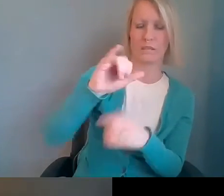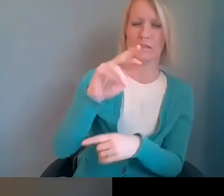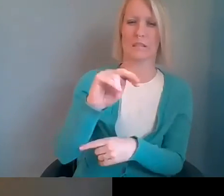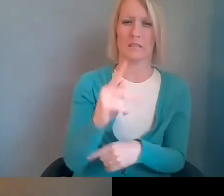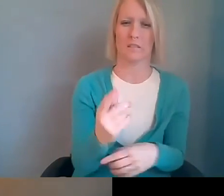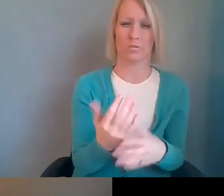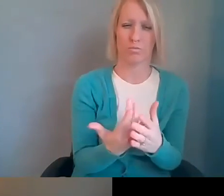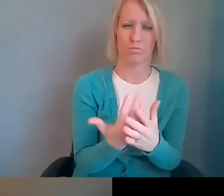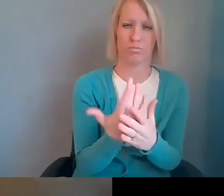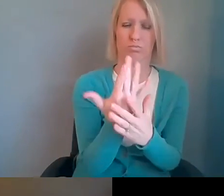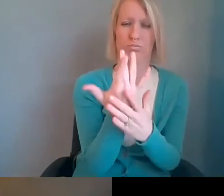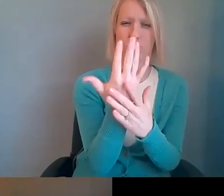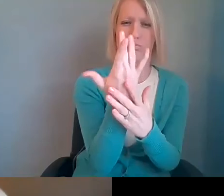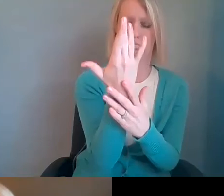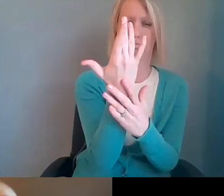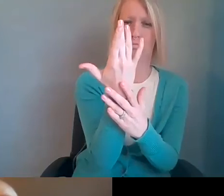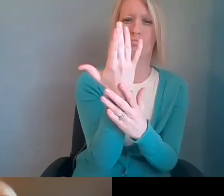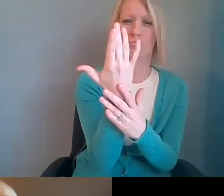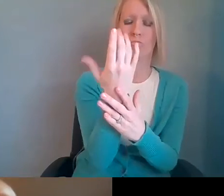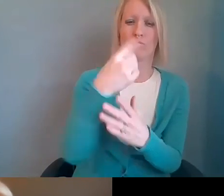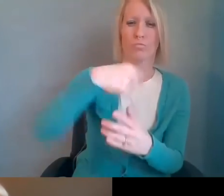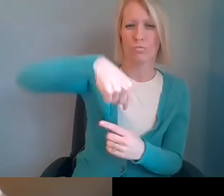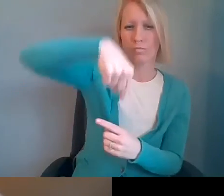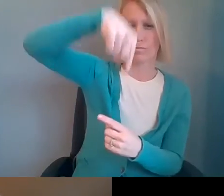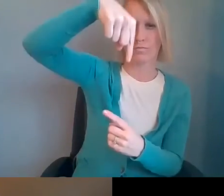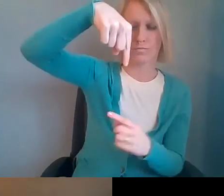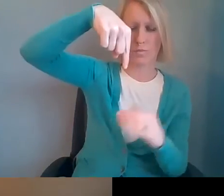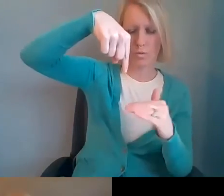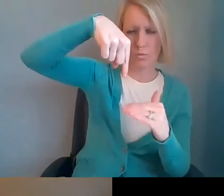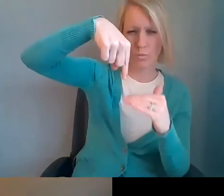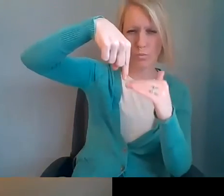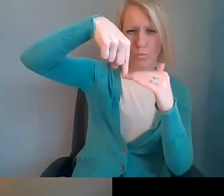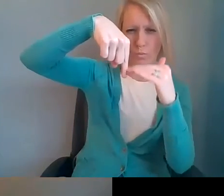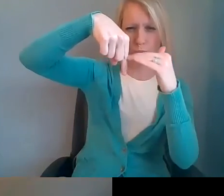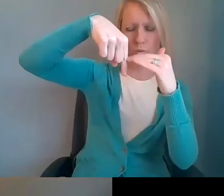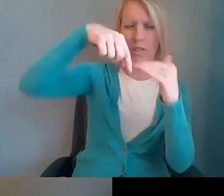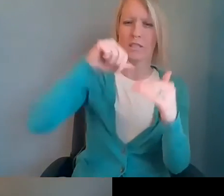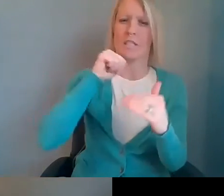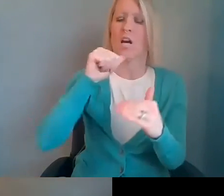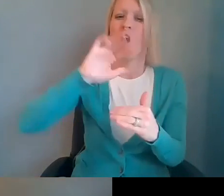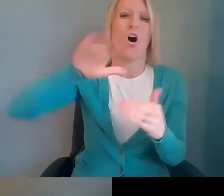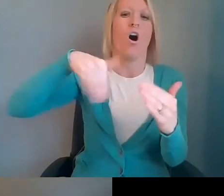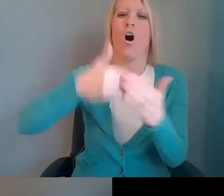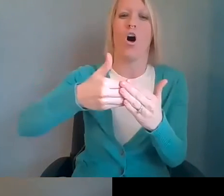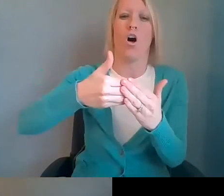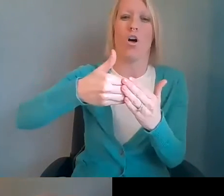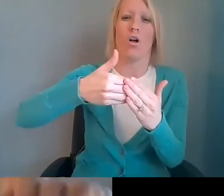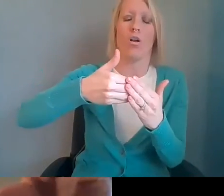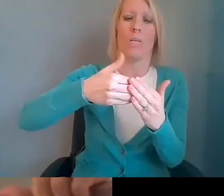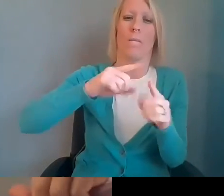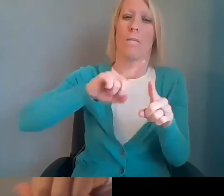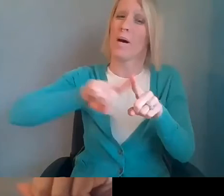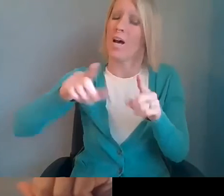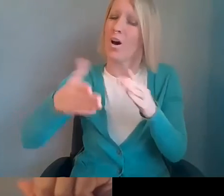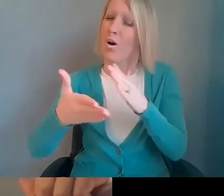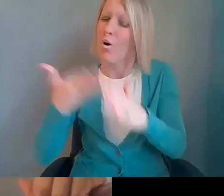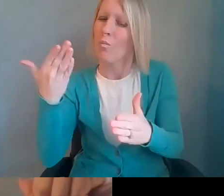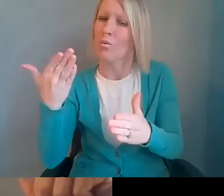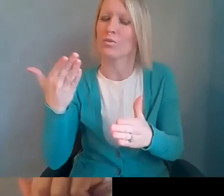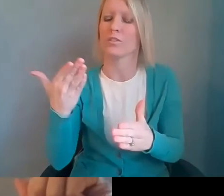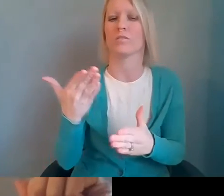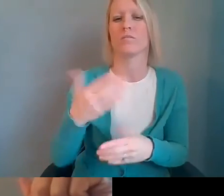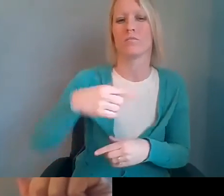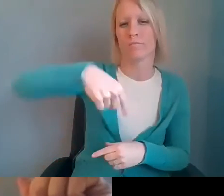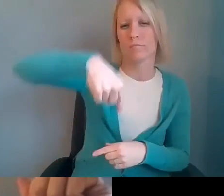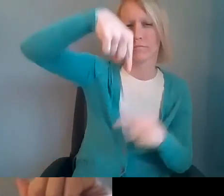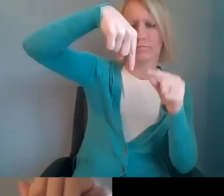So it would hold, not quite all of this would be ink. There would be just a little bit of a gap up here that would be air. And